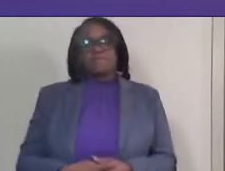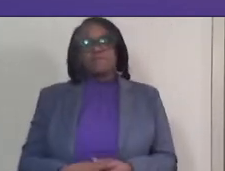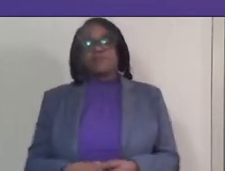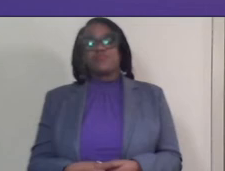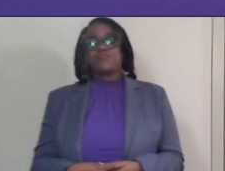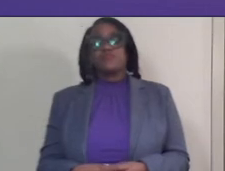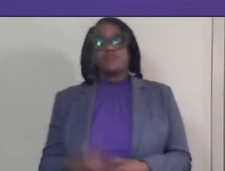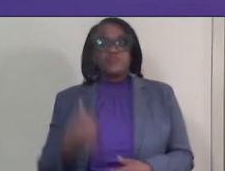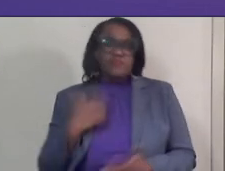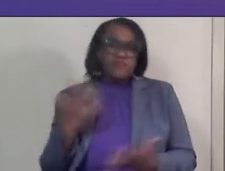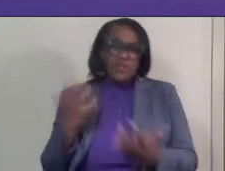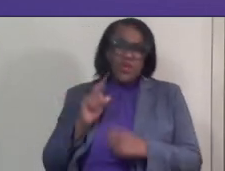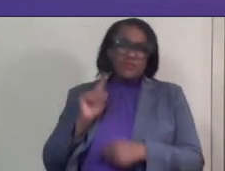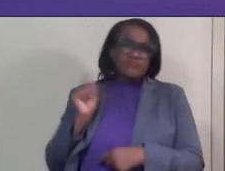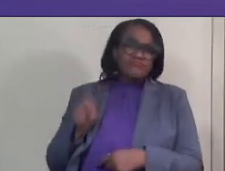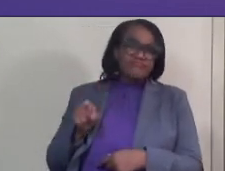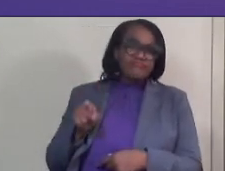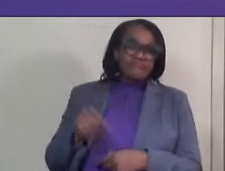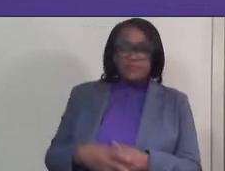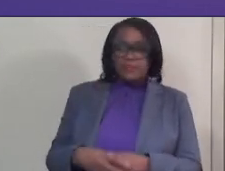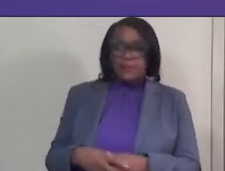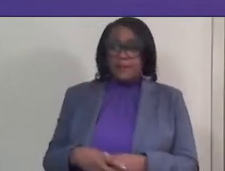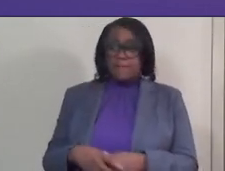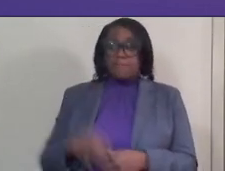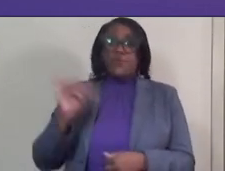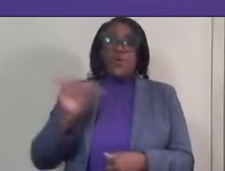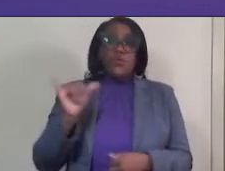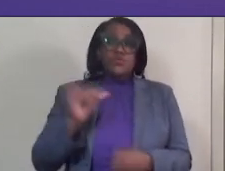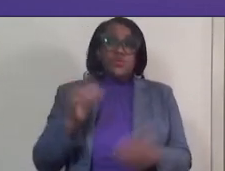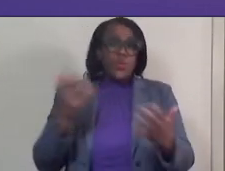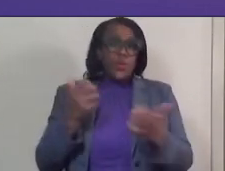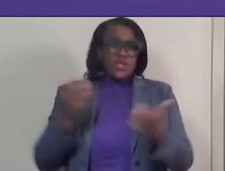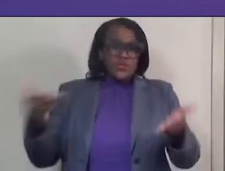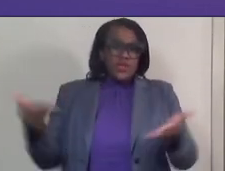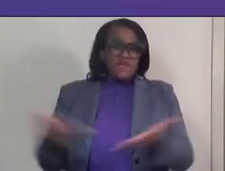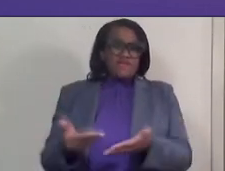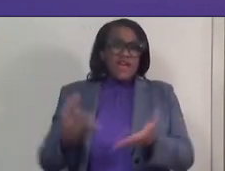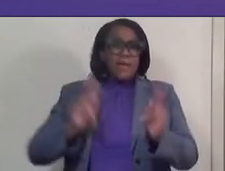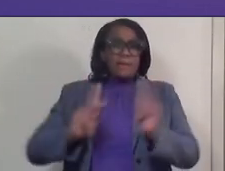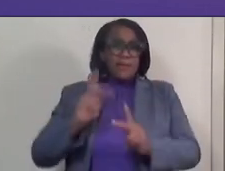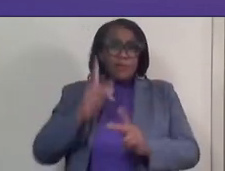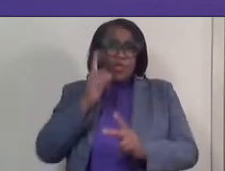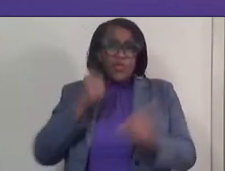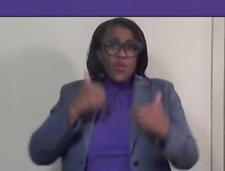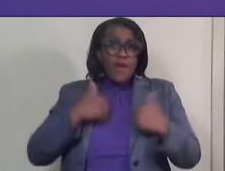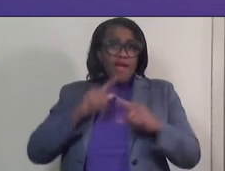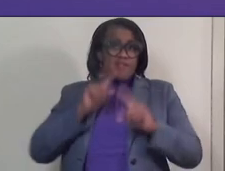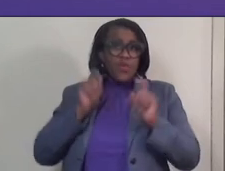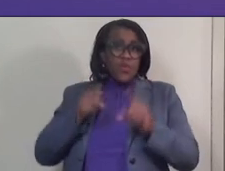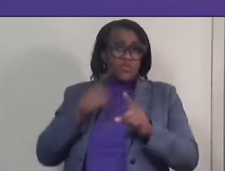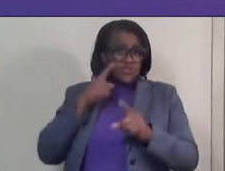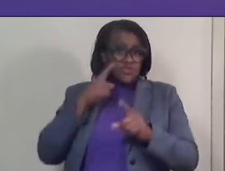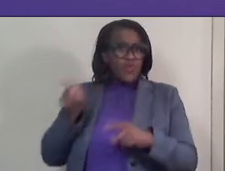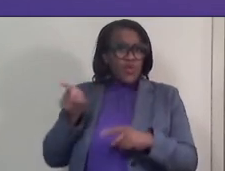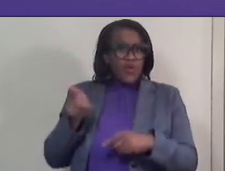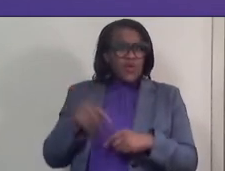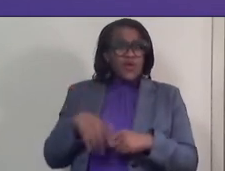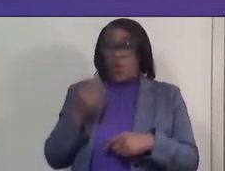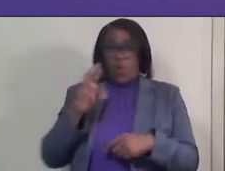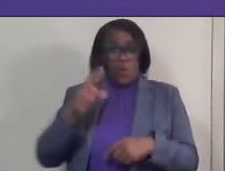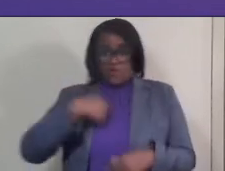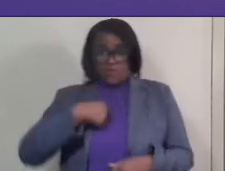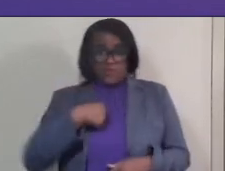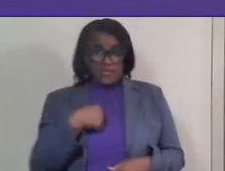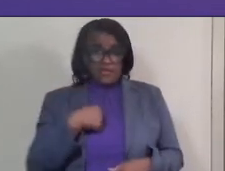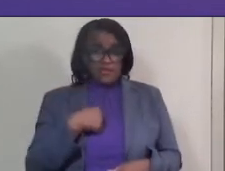I wanted to ask you another question. And I also want to invite folks who have questions for Jeanine or for me